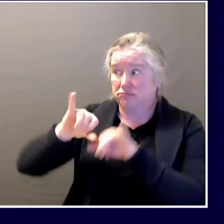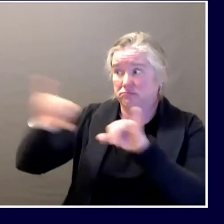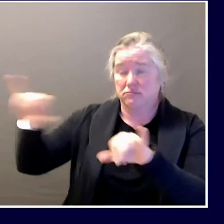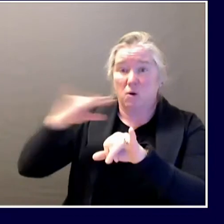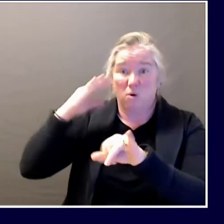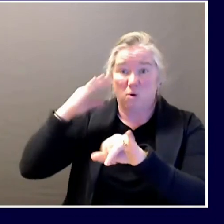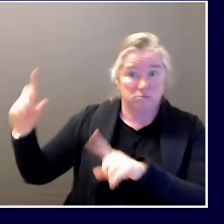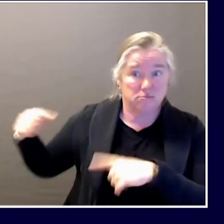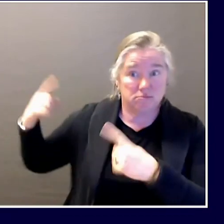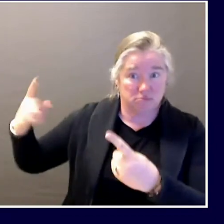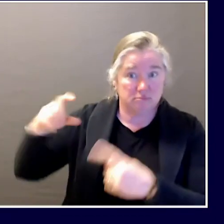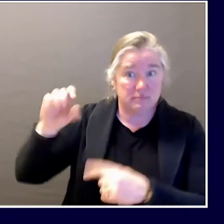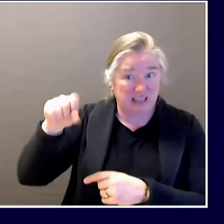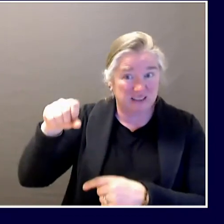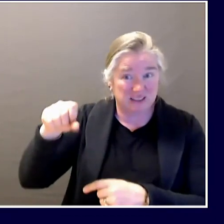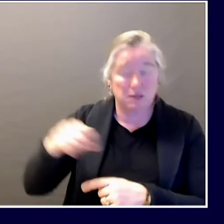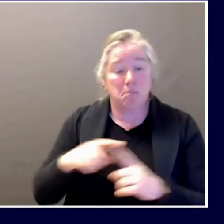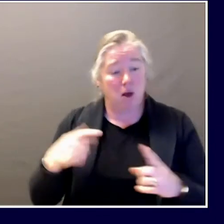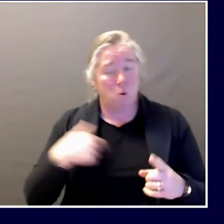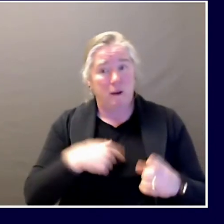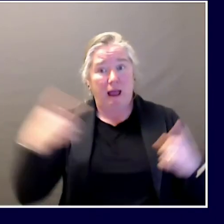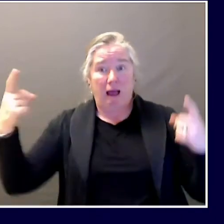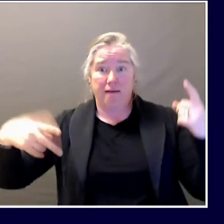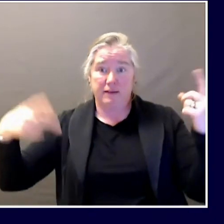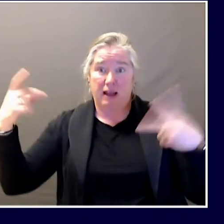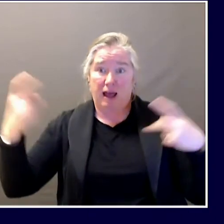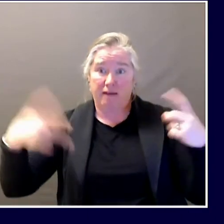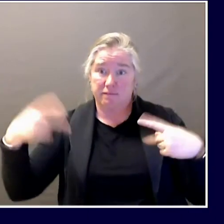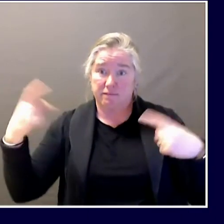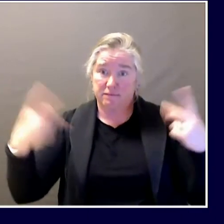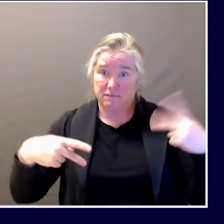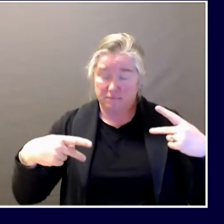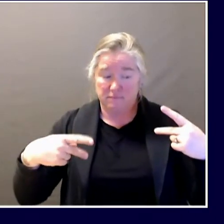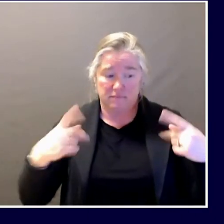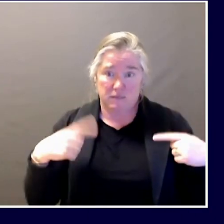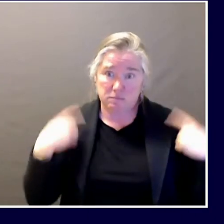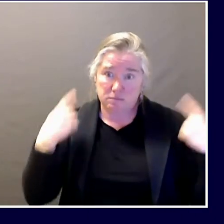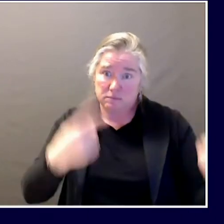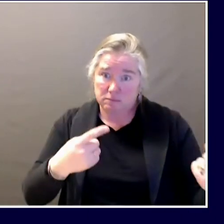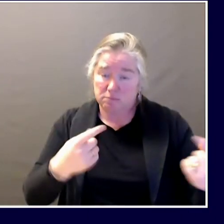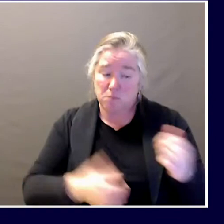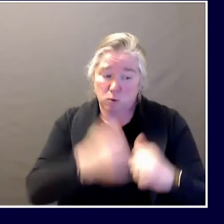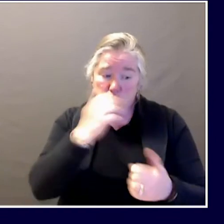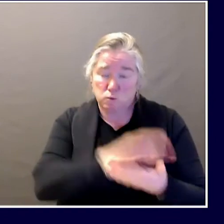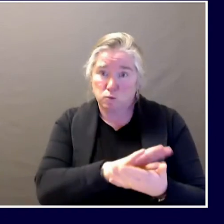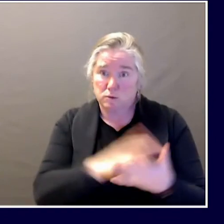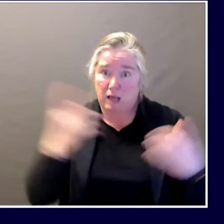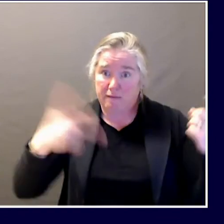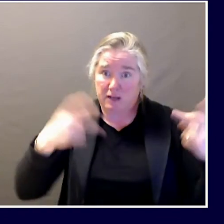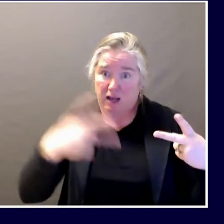for us is how can we move to even more in-person education?